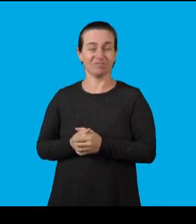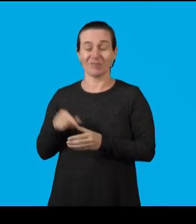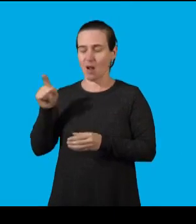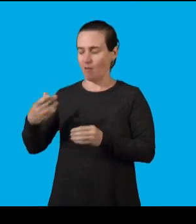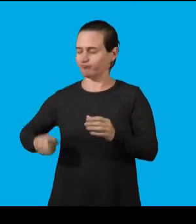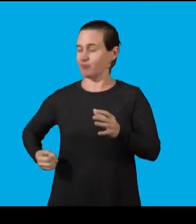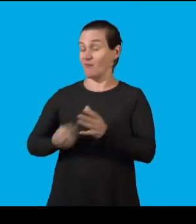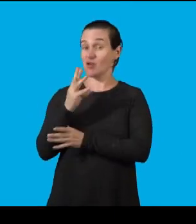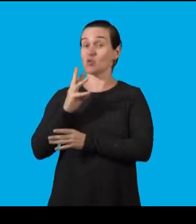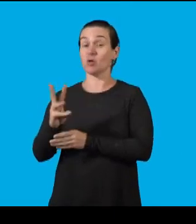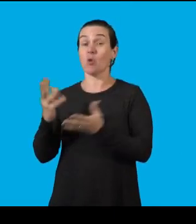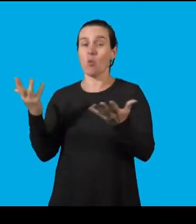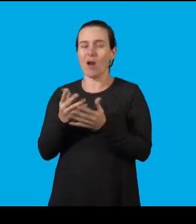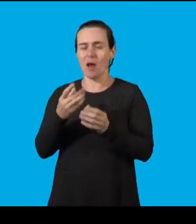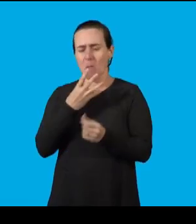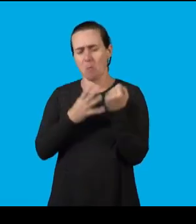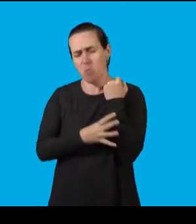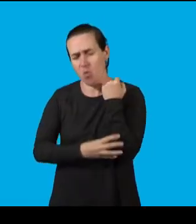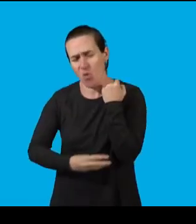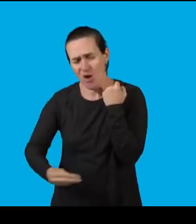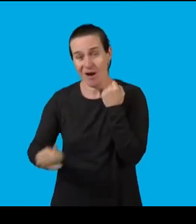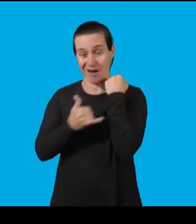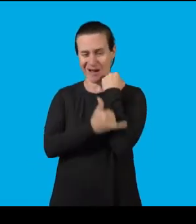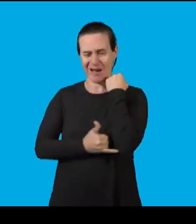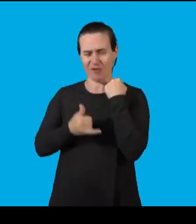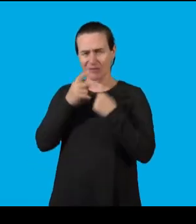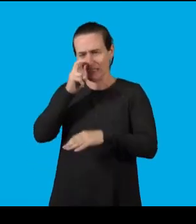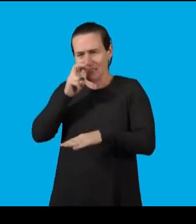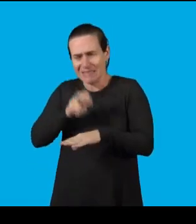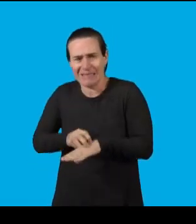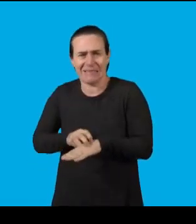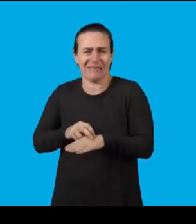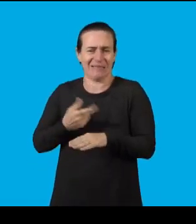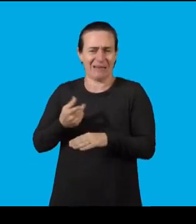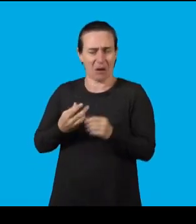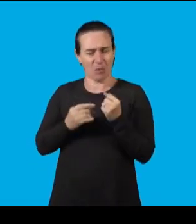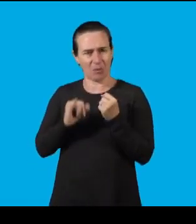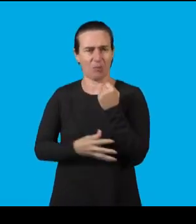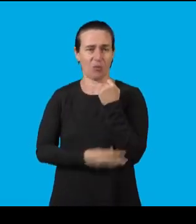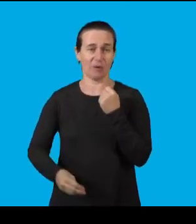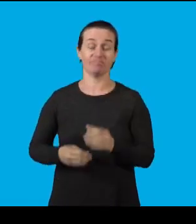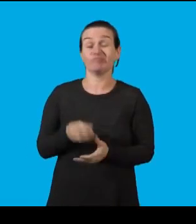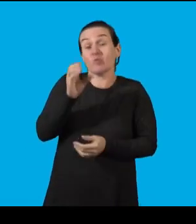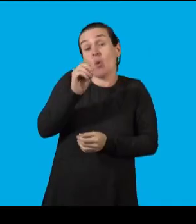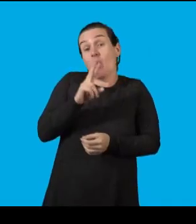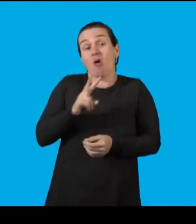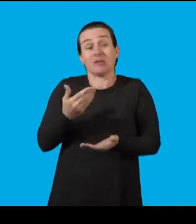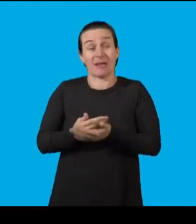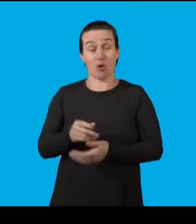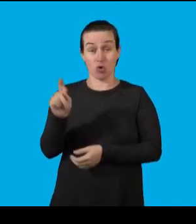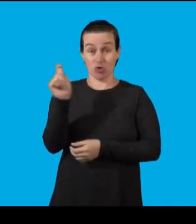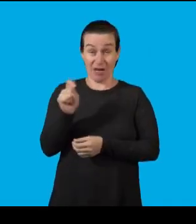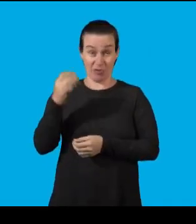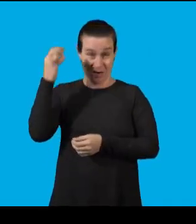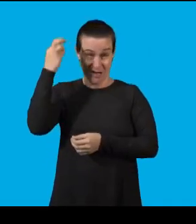would flourish in poor and needy countries. Or you could say totalitarian regimes which